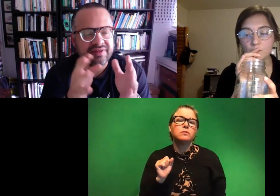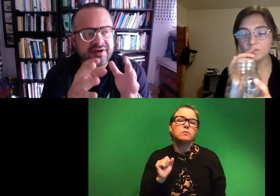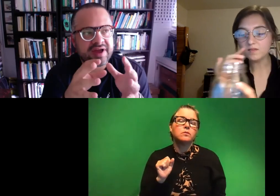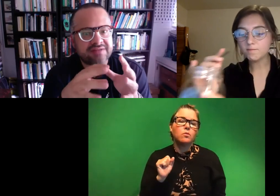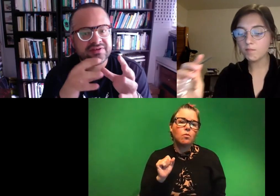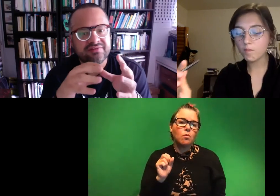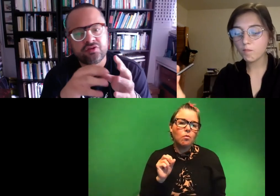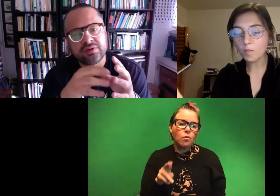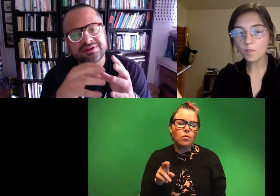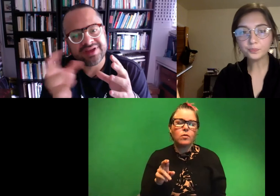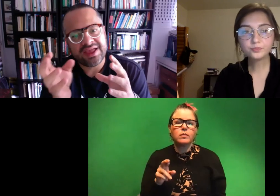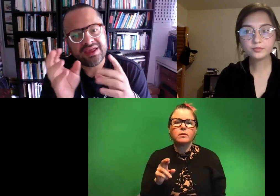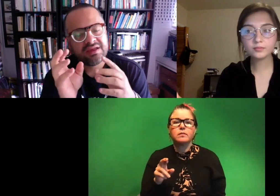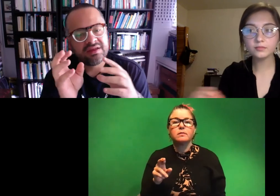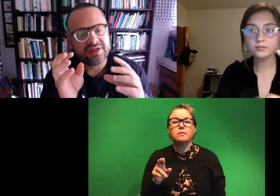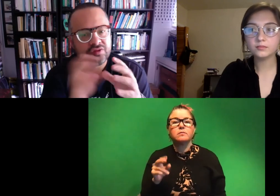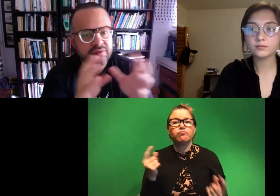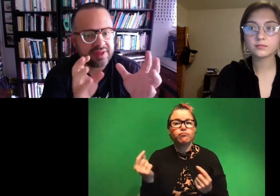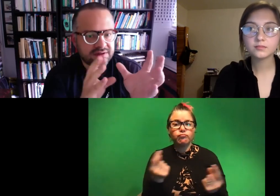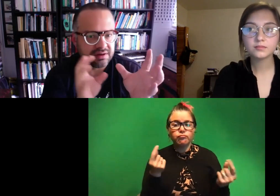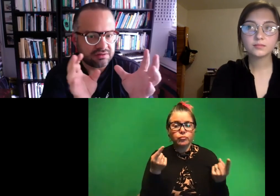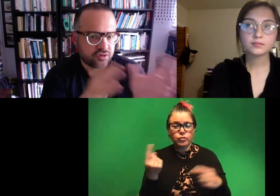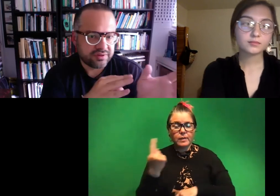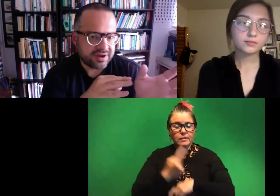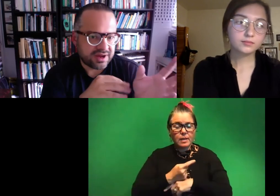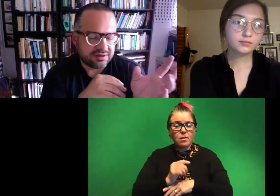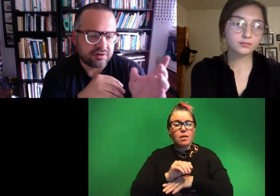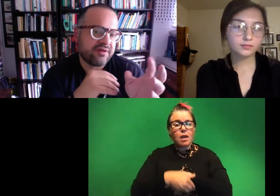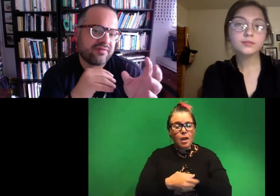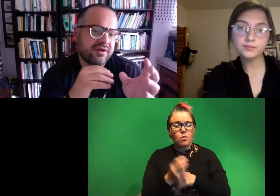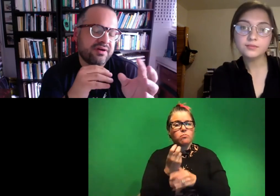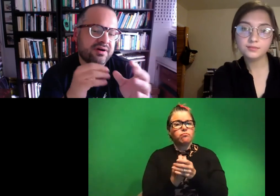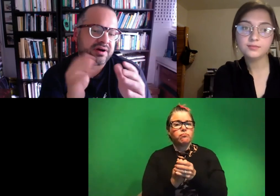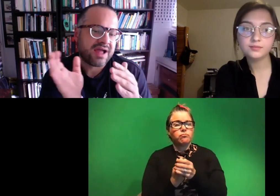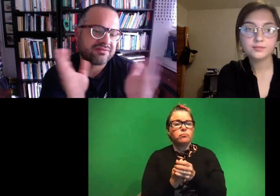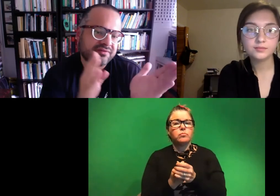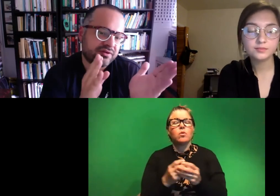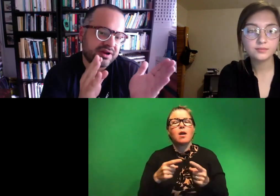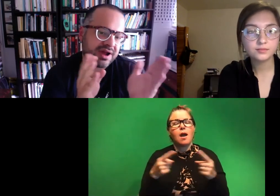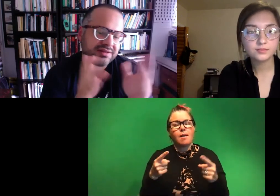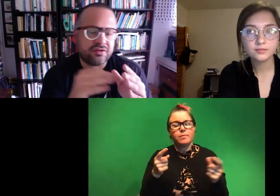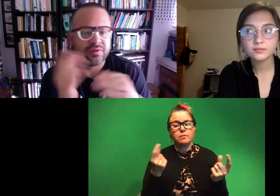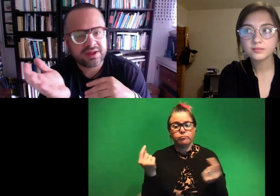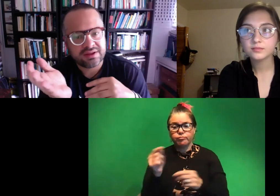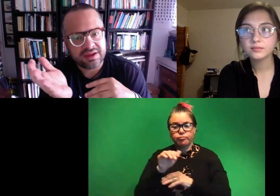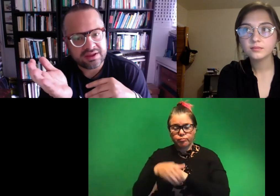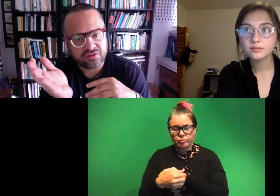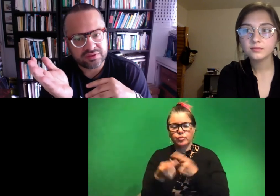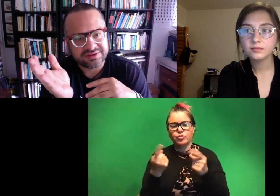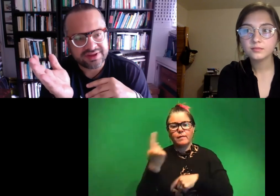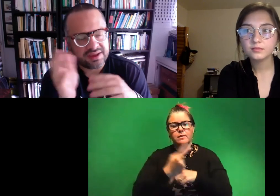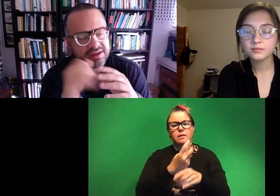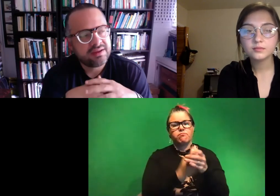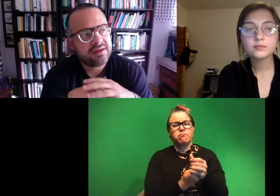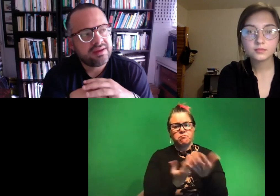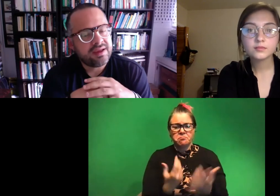if they are active during the day, they do that during the night, or if they are active during the night, they do that during the